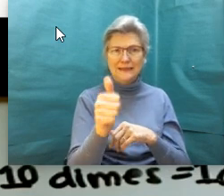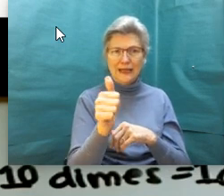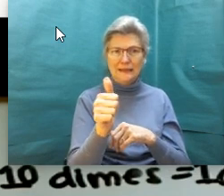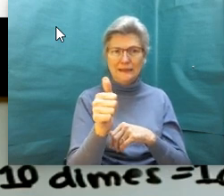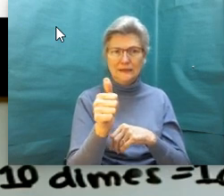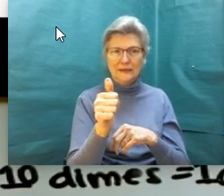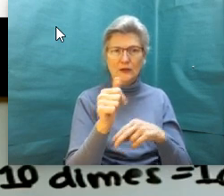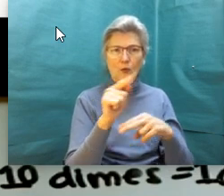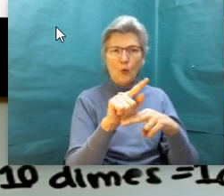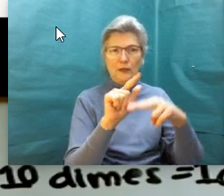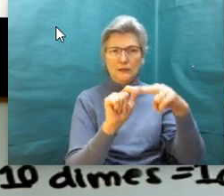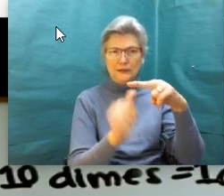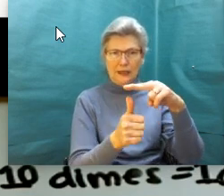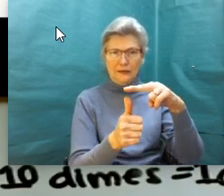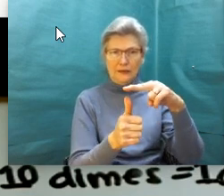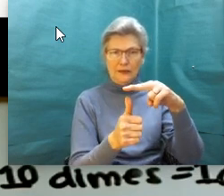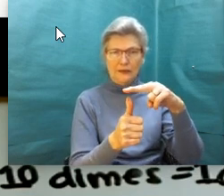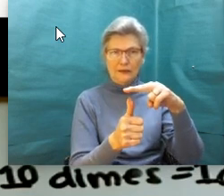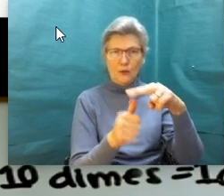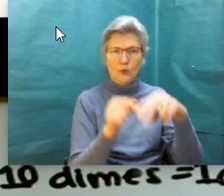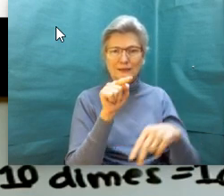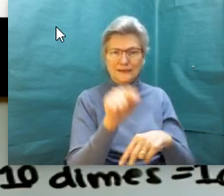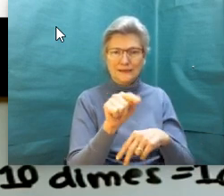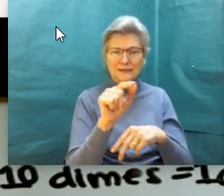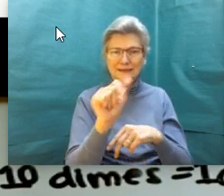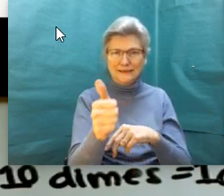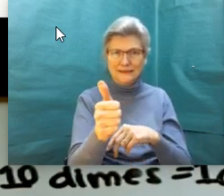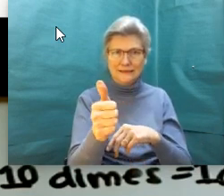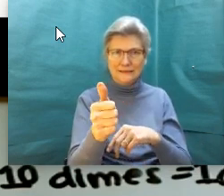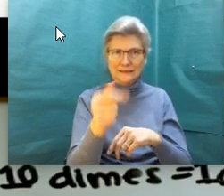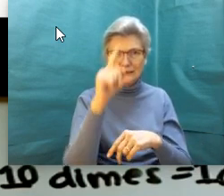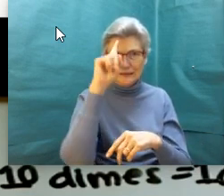1/10 of a dollar, or 10 cents.